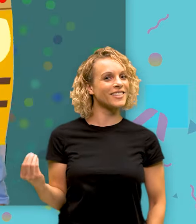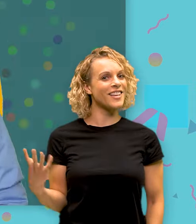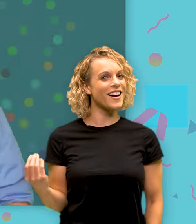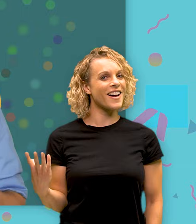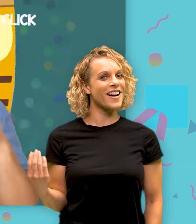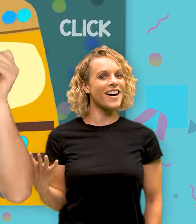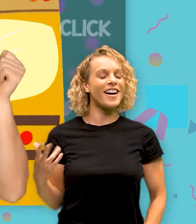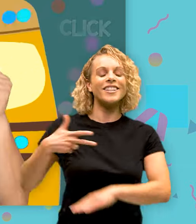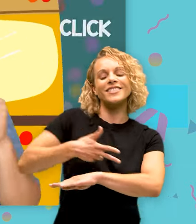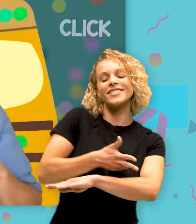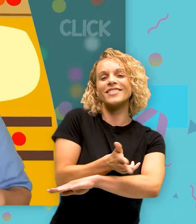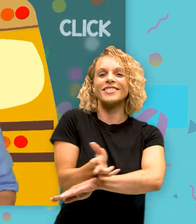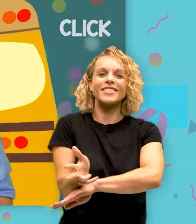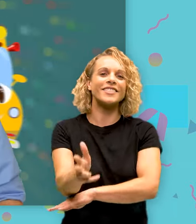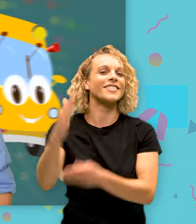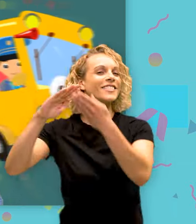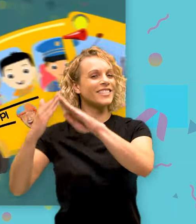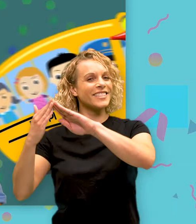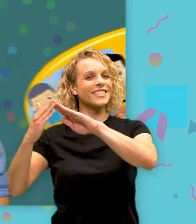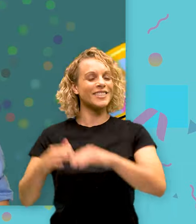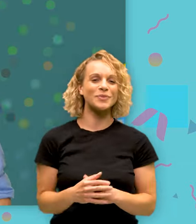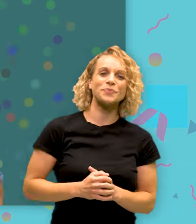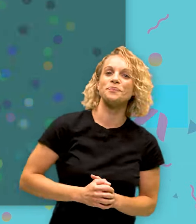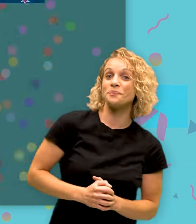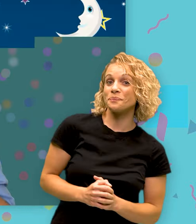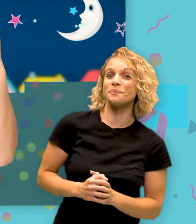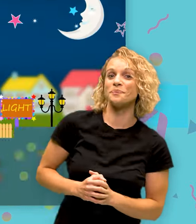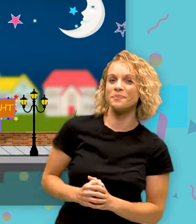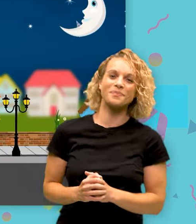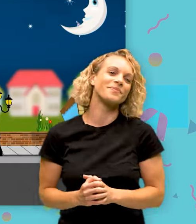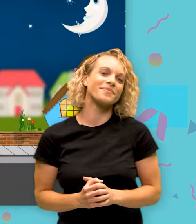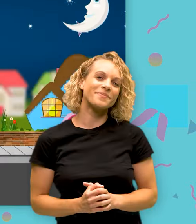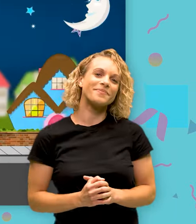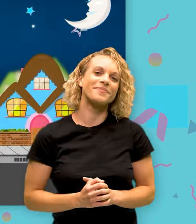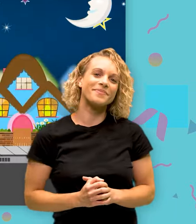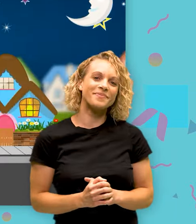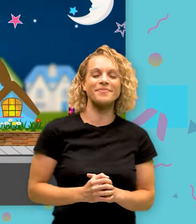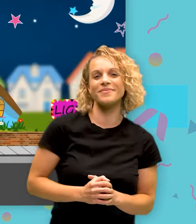On the bus go all through the town.